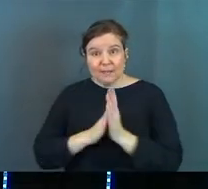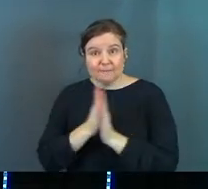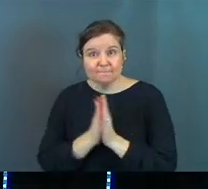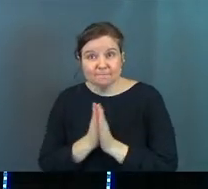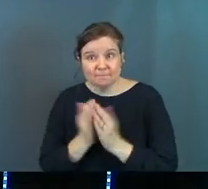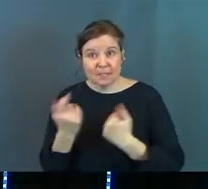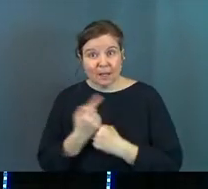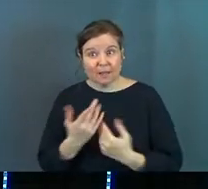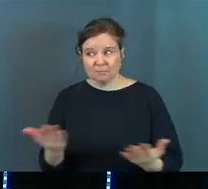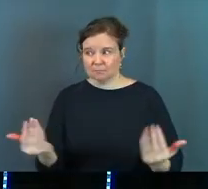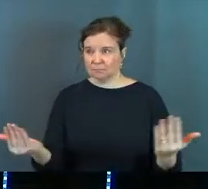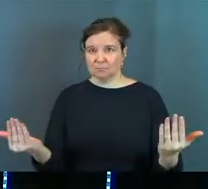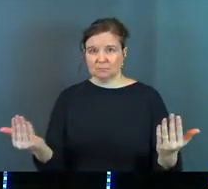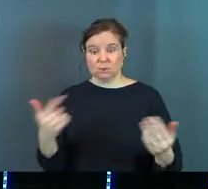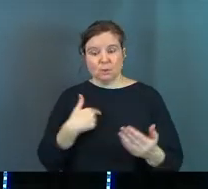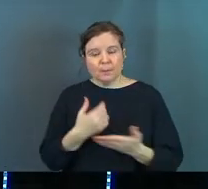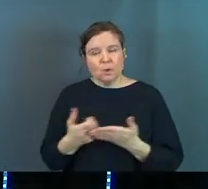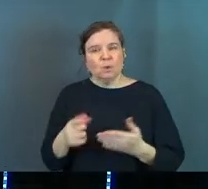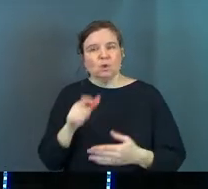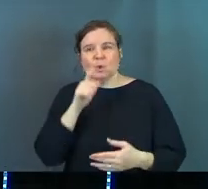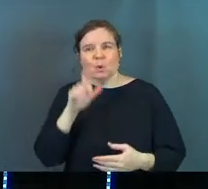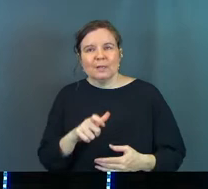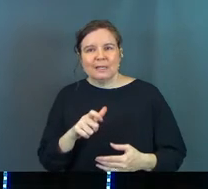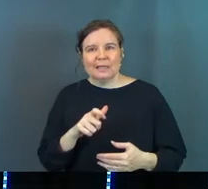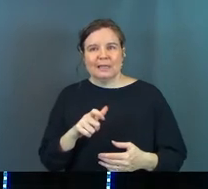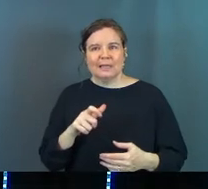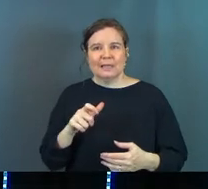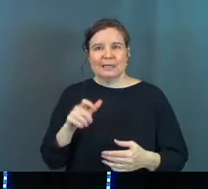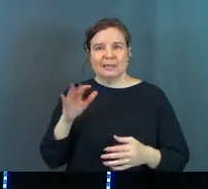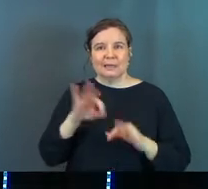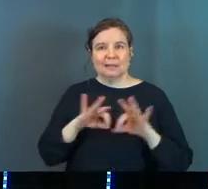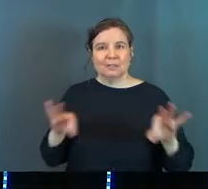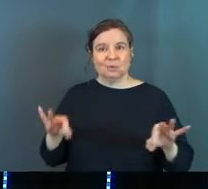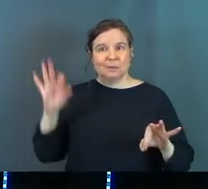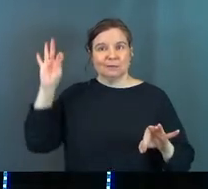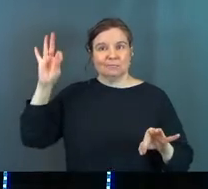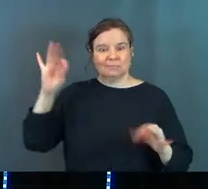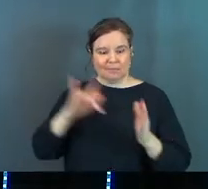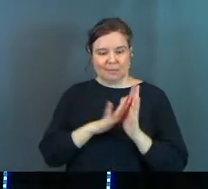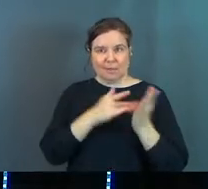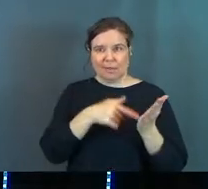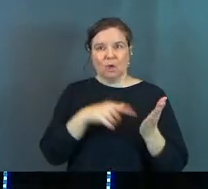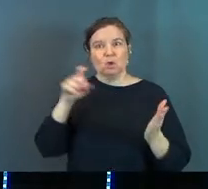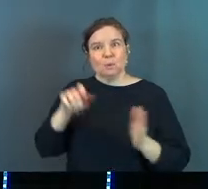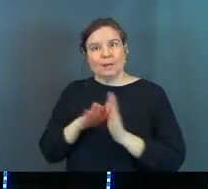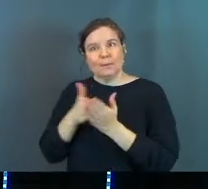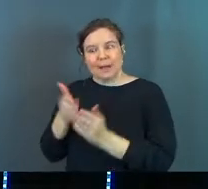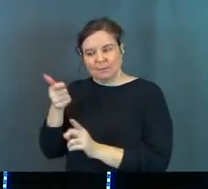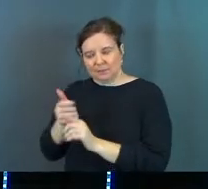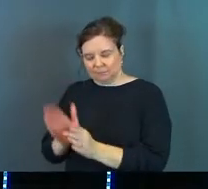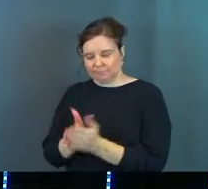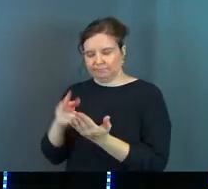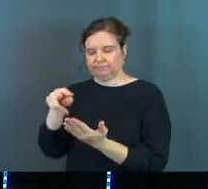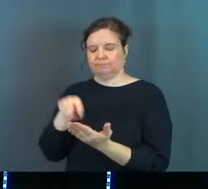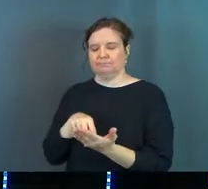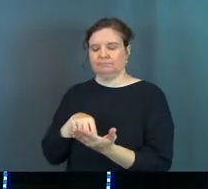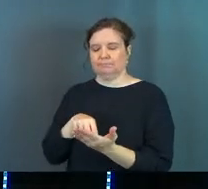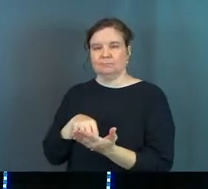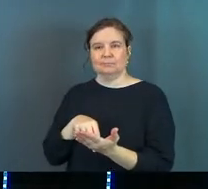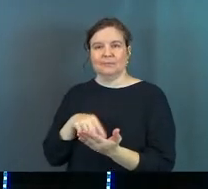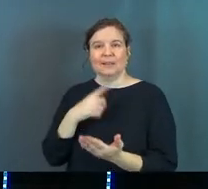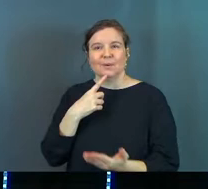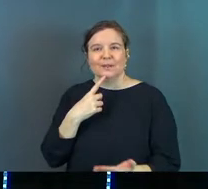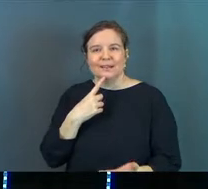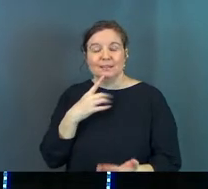today? See, in order to be equipped, you don't need a seminary degree, you need a Bible. That's what he says right here.